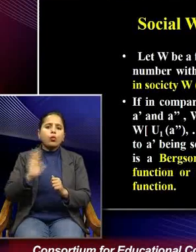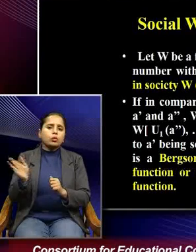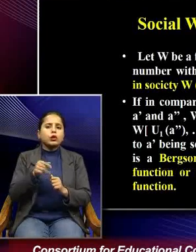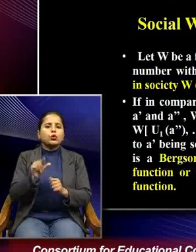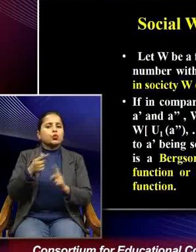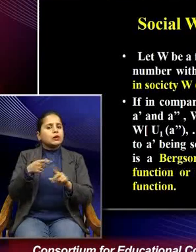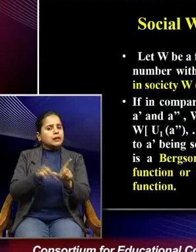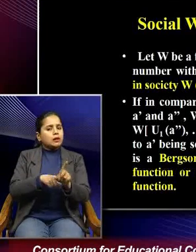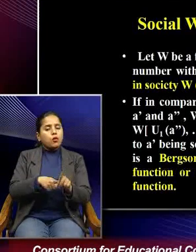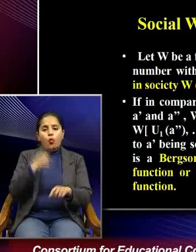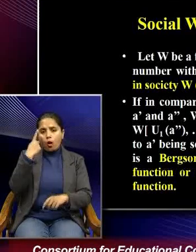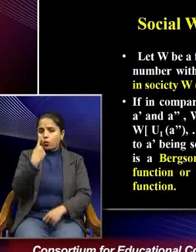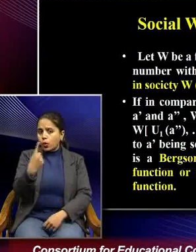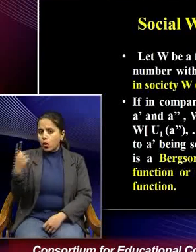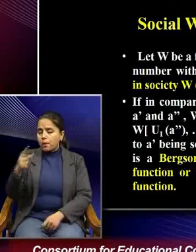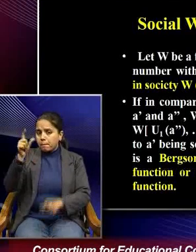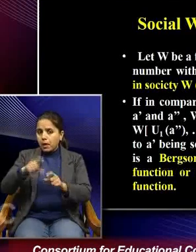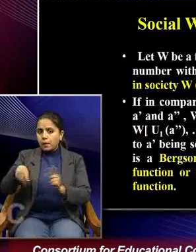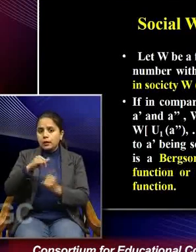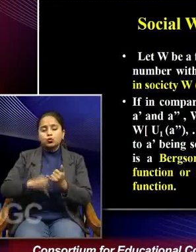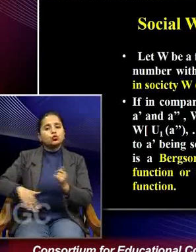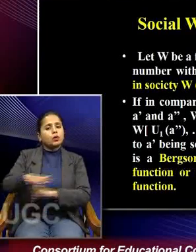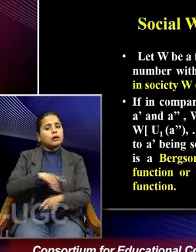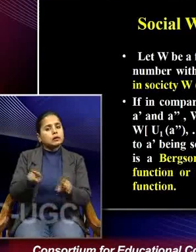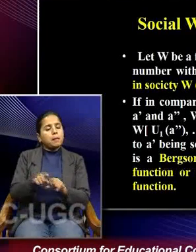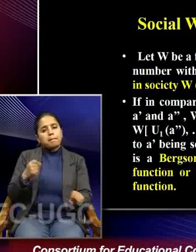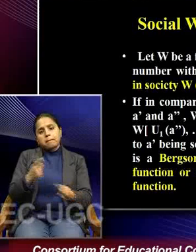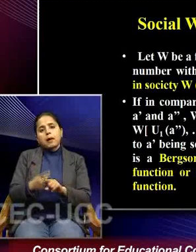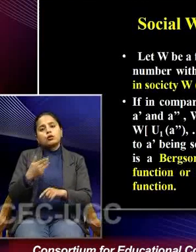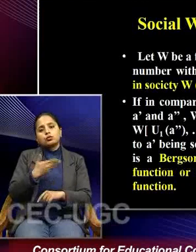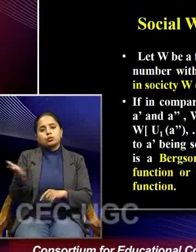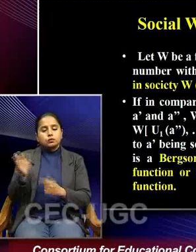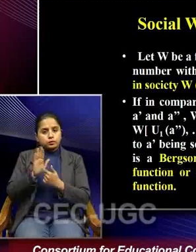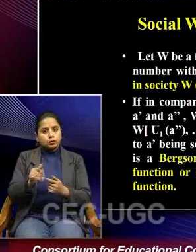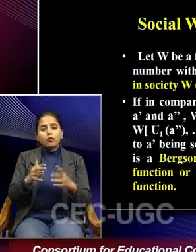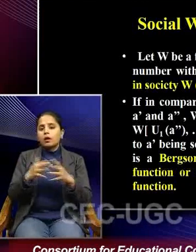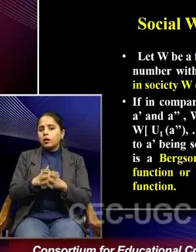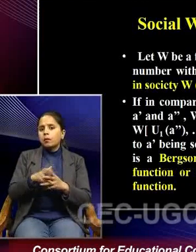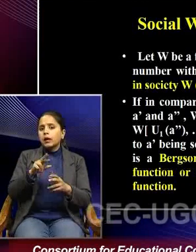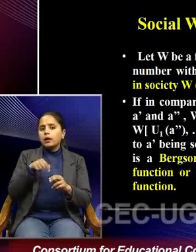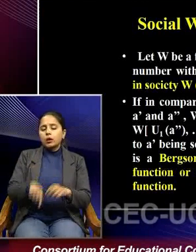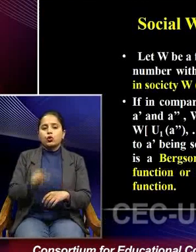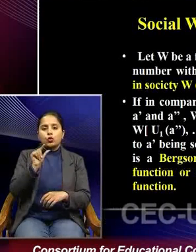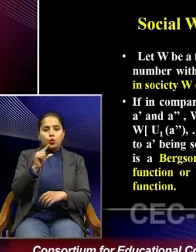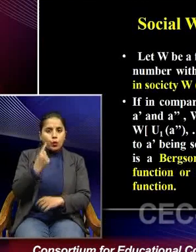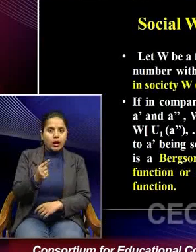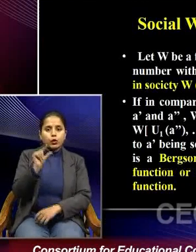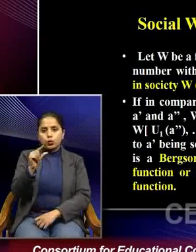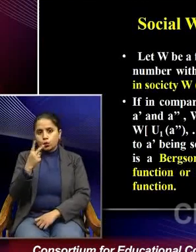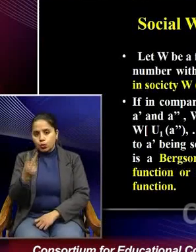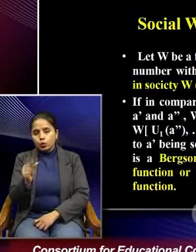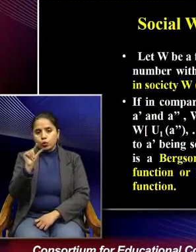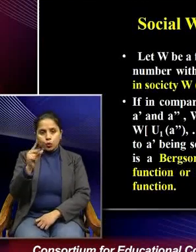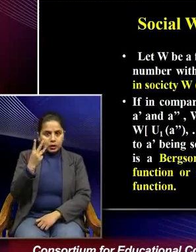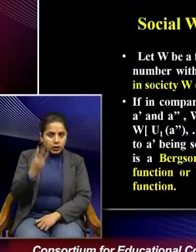utilities of every individual in that society. So W is a function of U1, U2, U3,